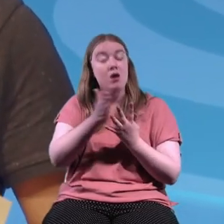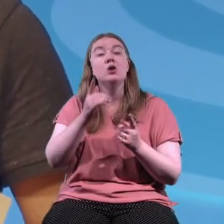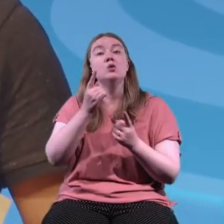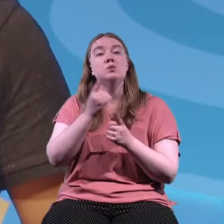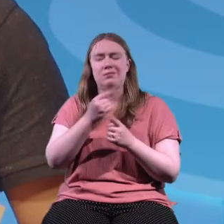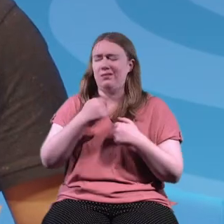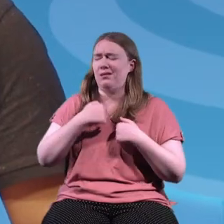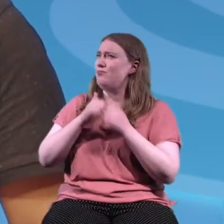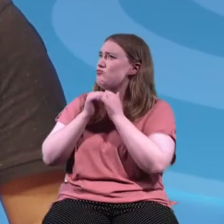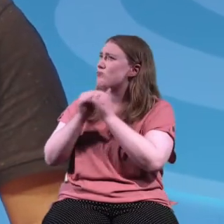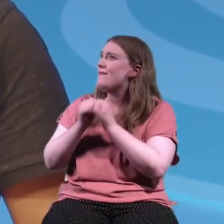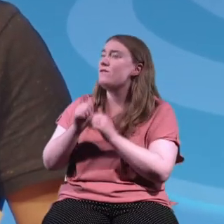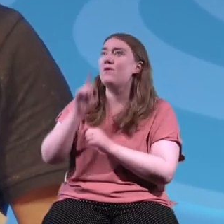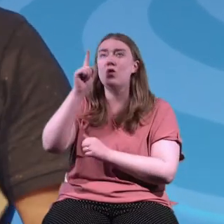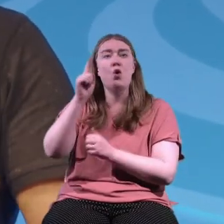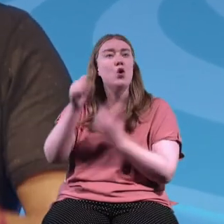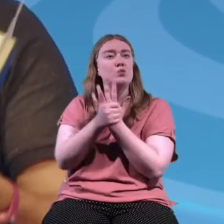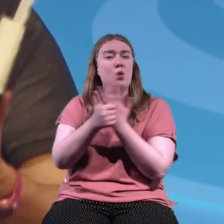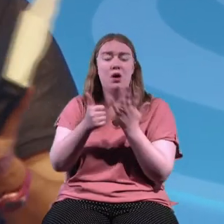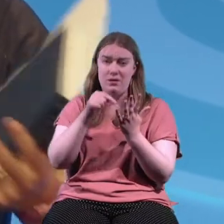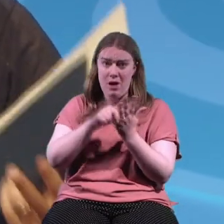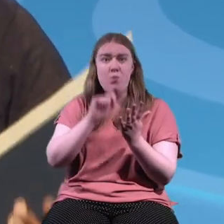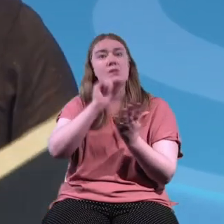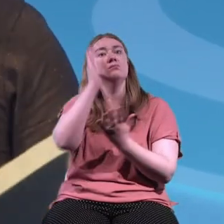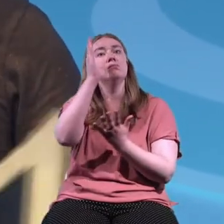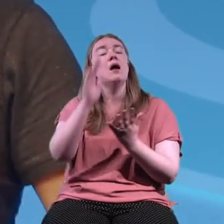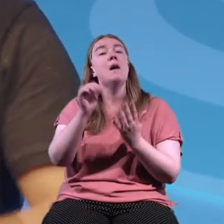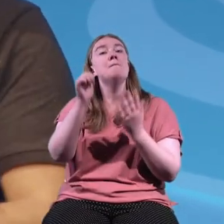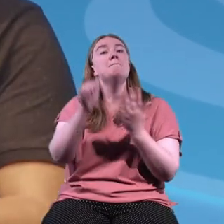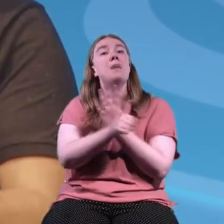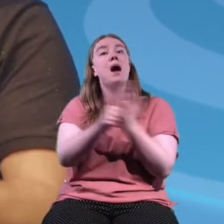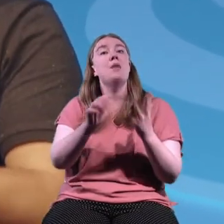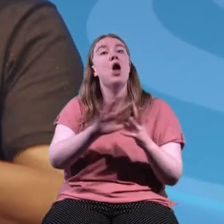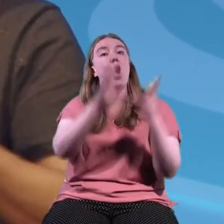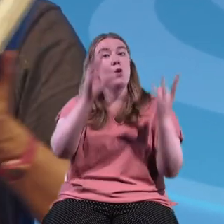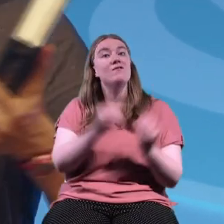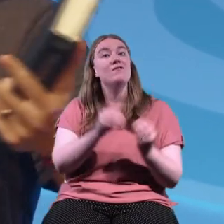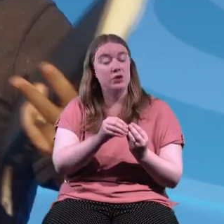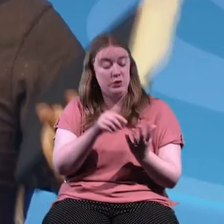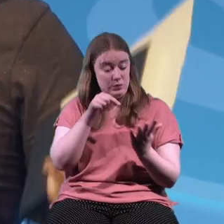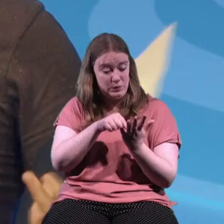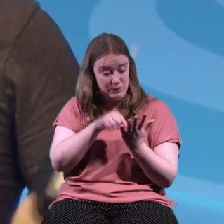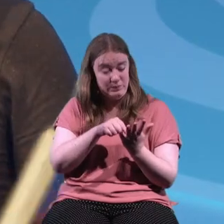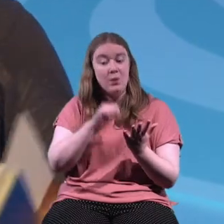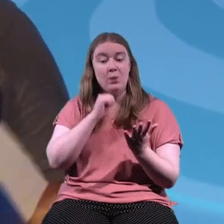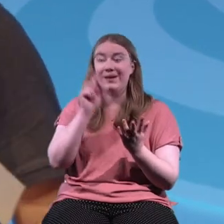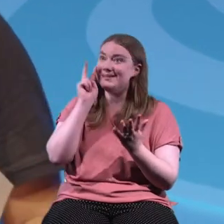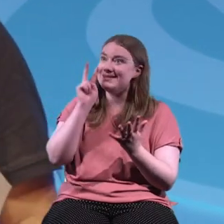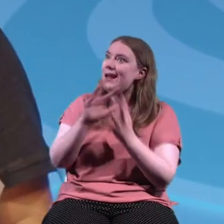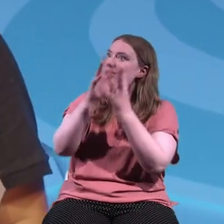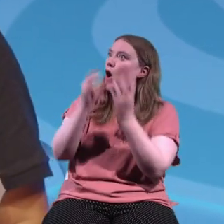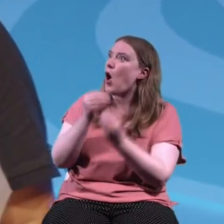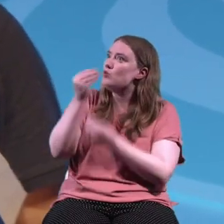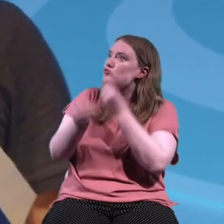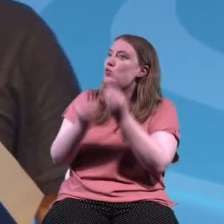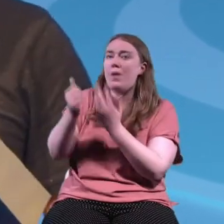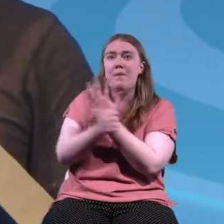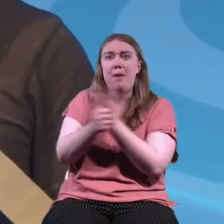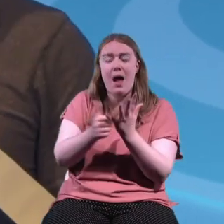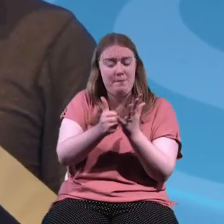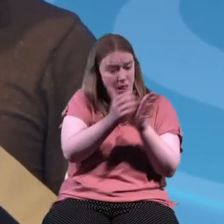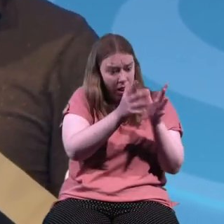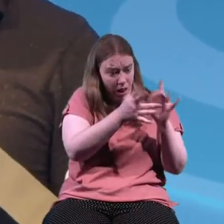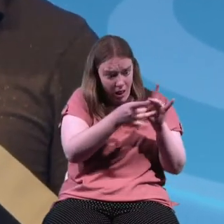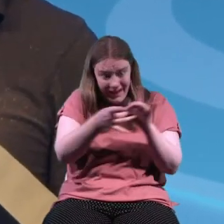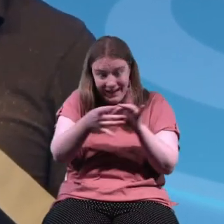Bible overview. Many people may have done a Bible overview, so you see how the whole story of the Bible puts together. But if you haven't,